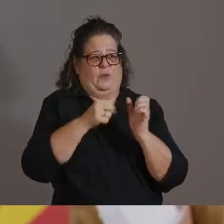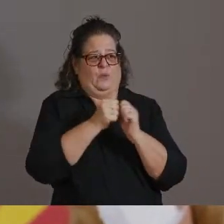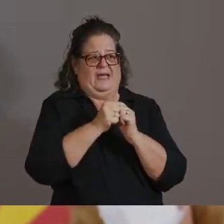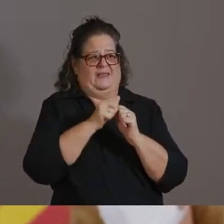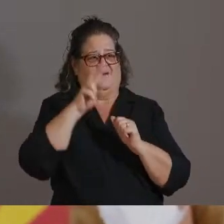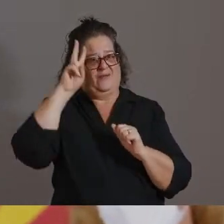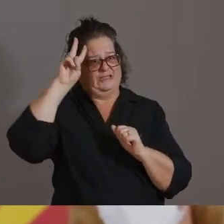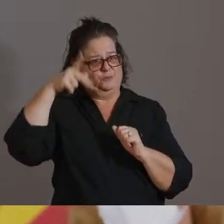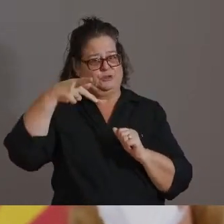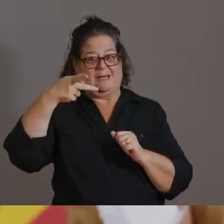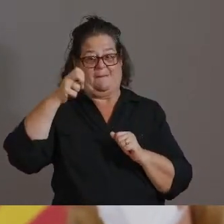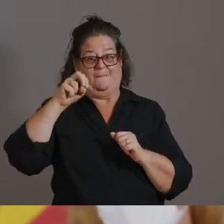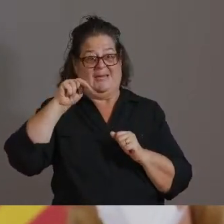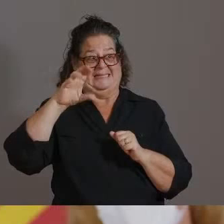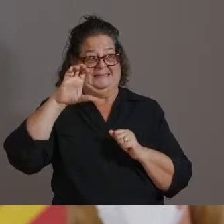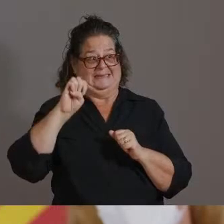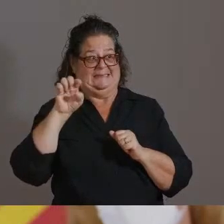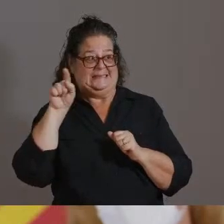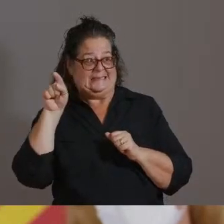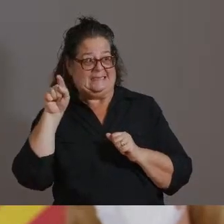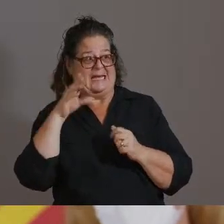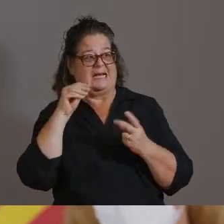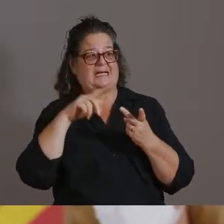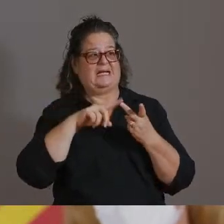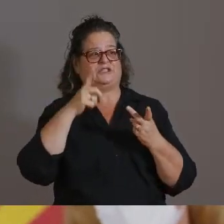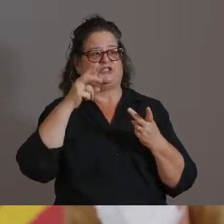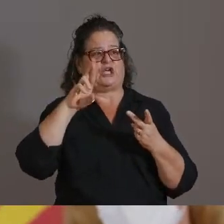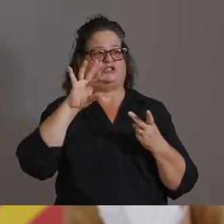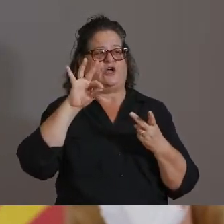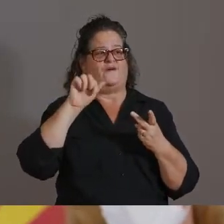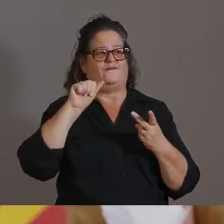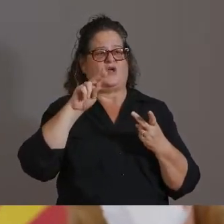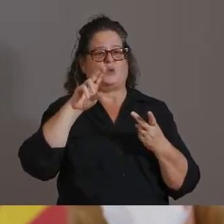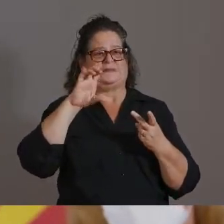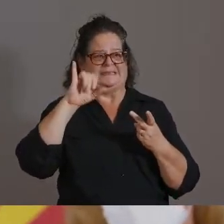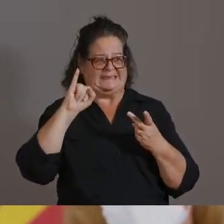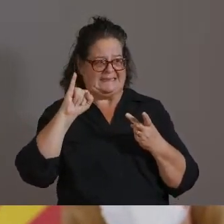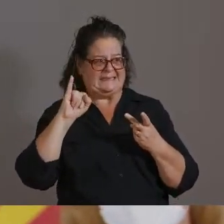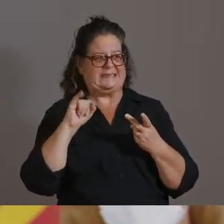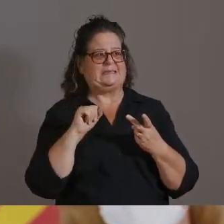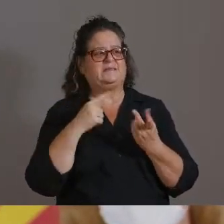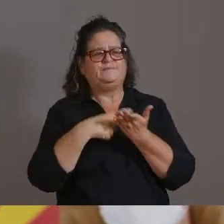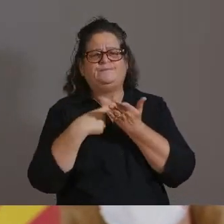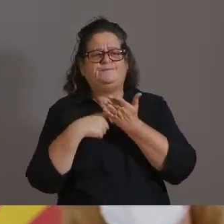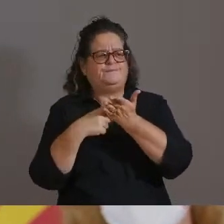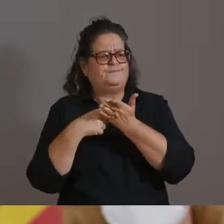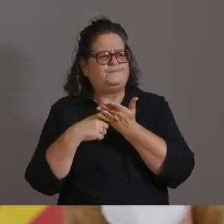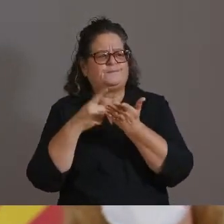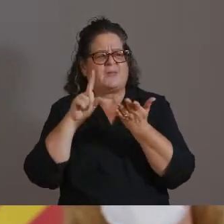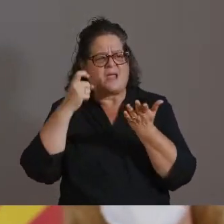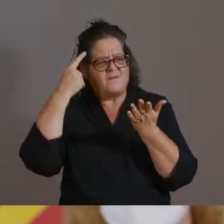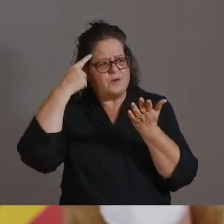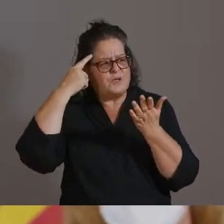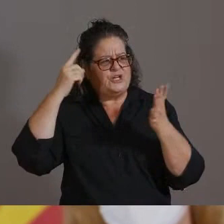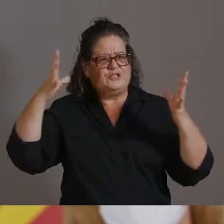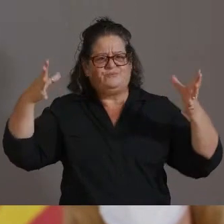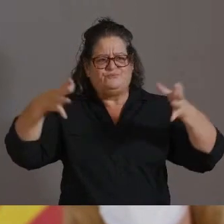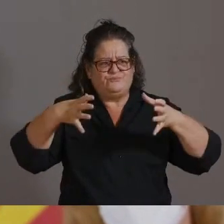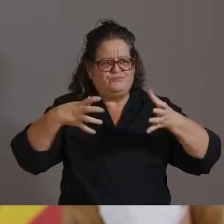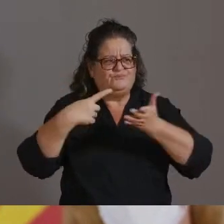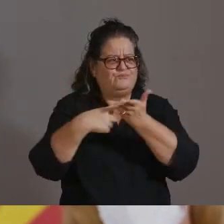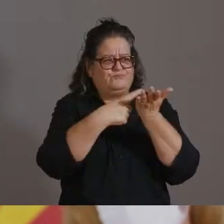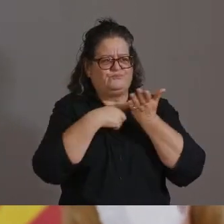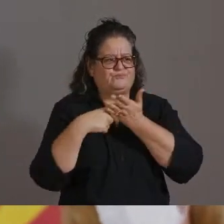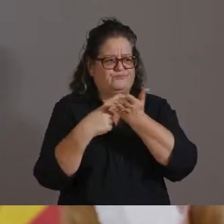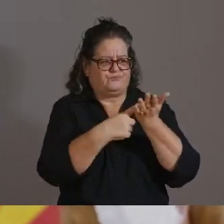Deborah Birx going through where we are today as a state, and these were all the governors from across the country that were on,